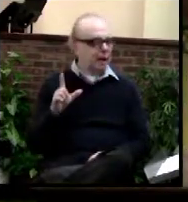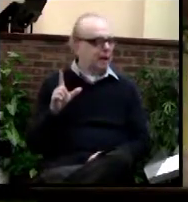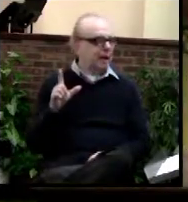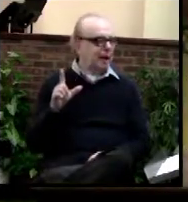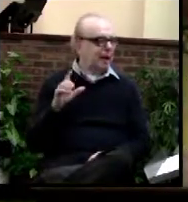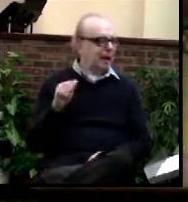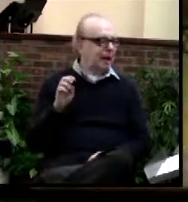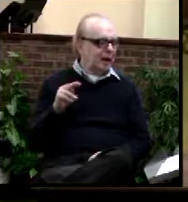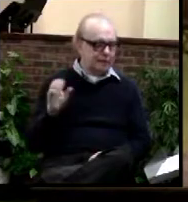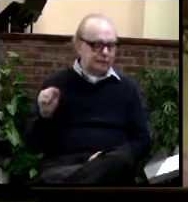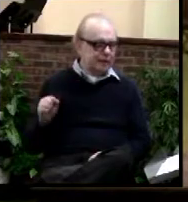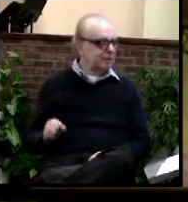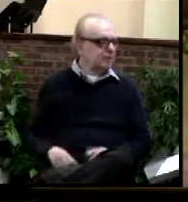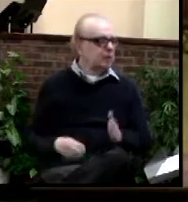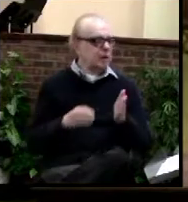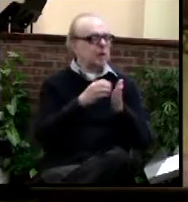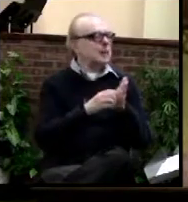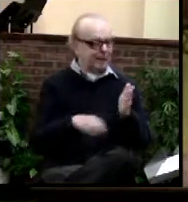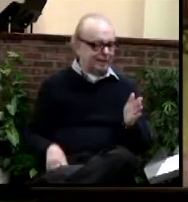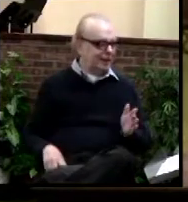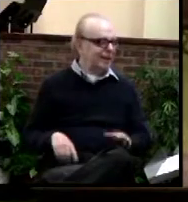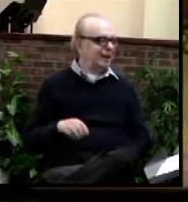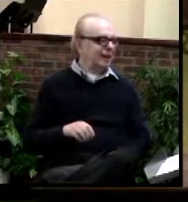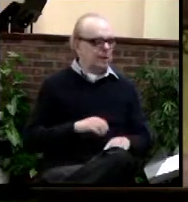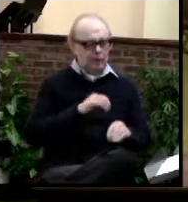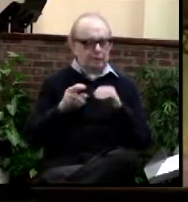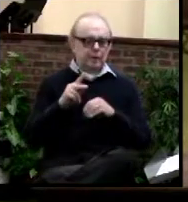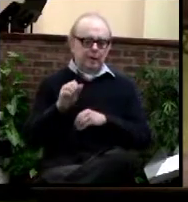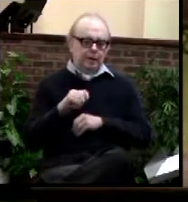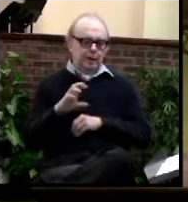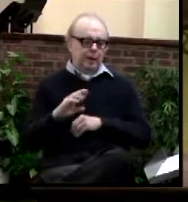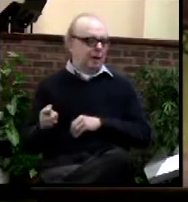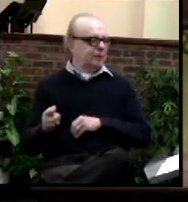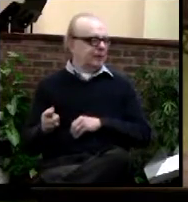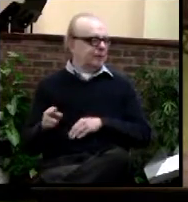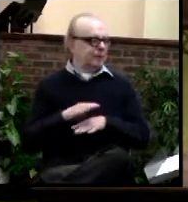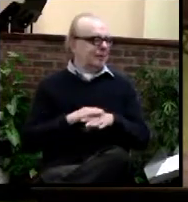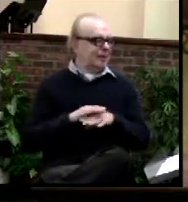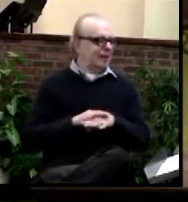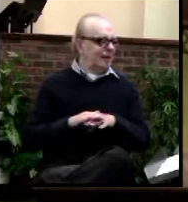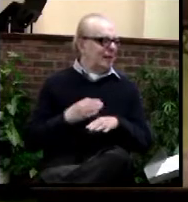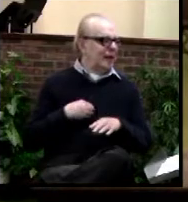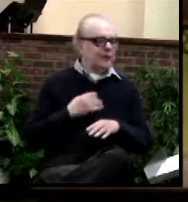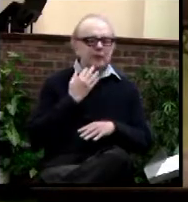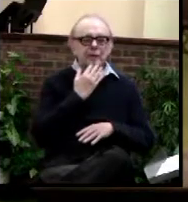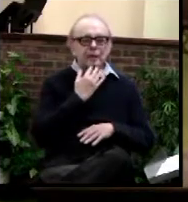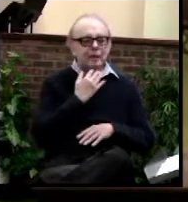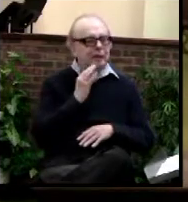were ragged, but you would put a patch over them, and that patch would always have a flower on it or something, you know?